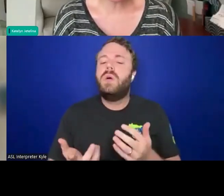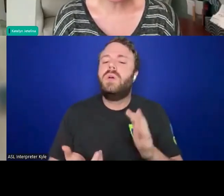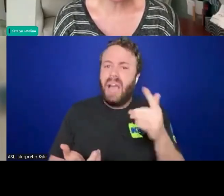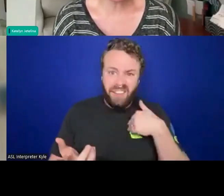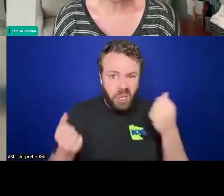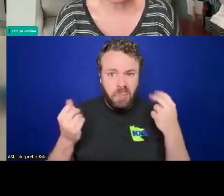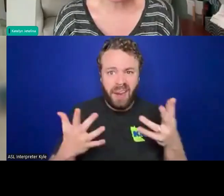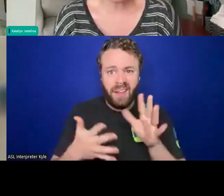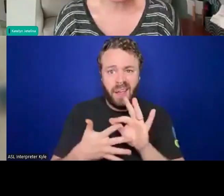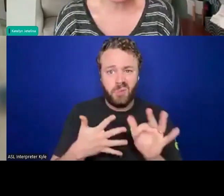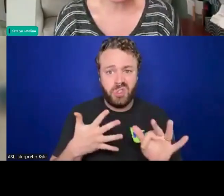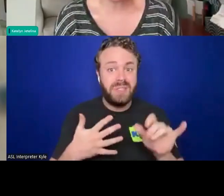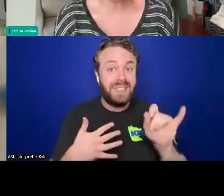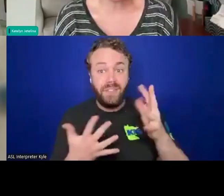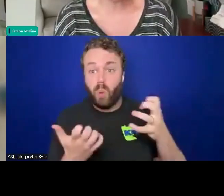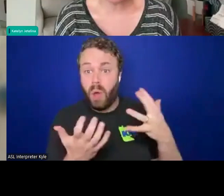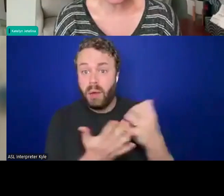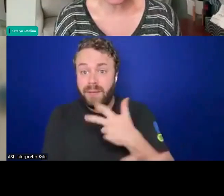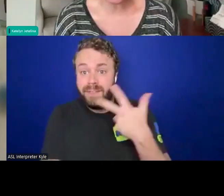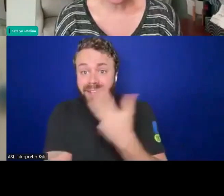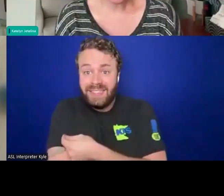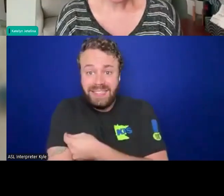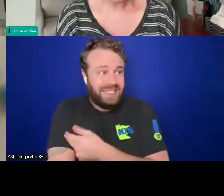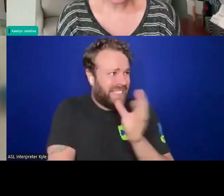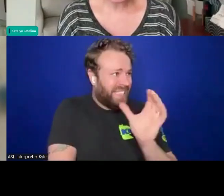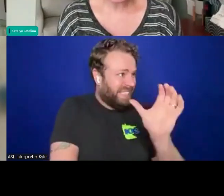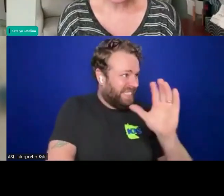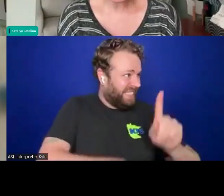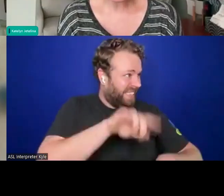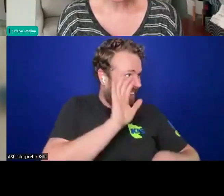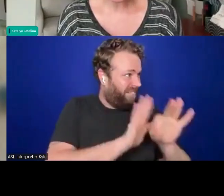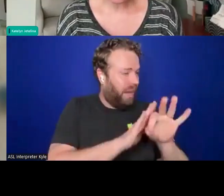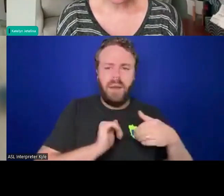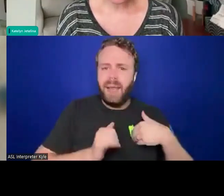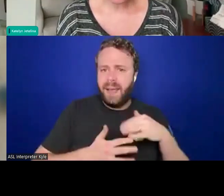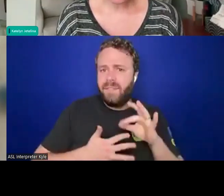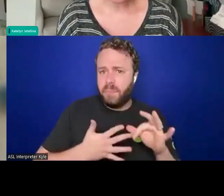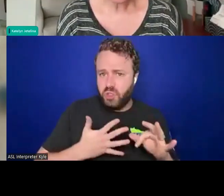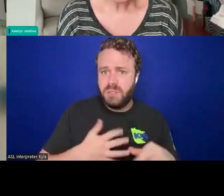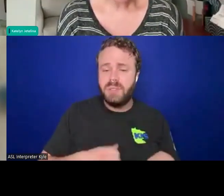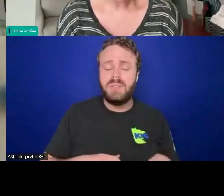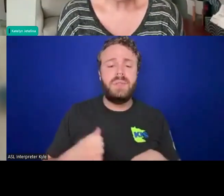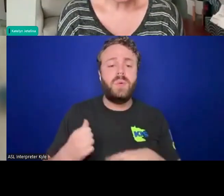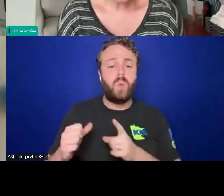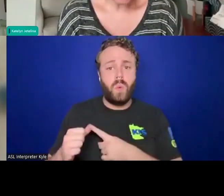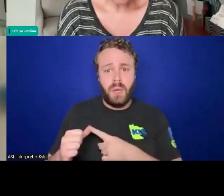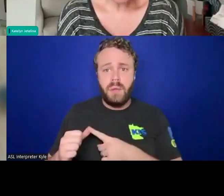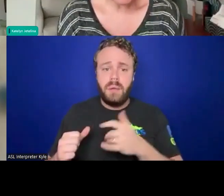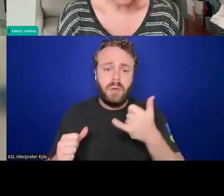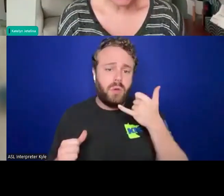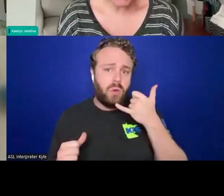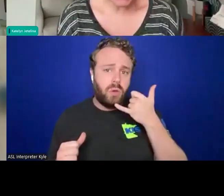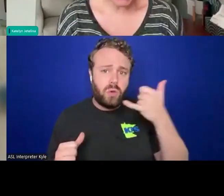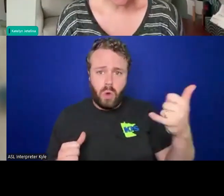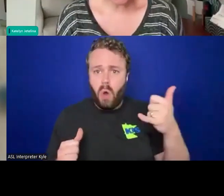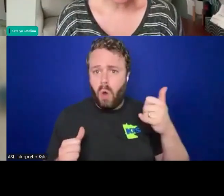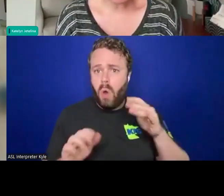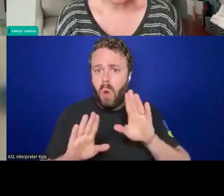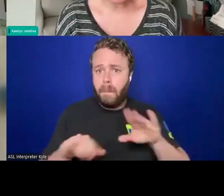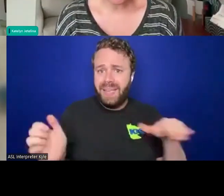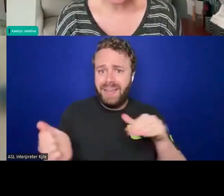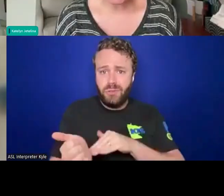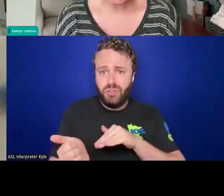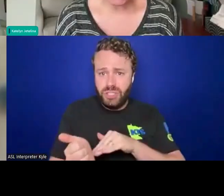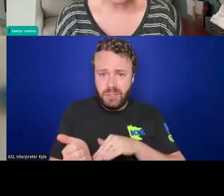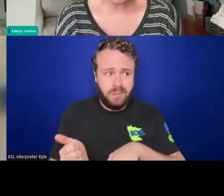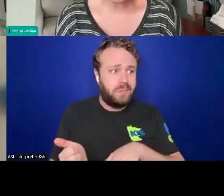if they want to go get a vaccine and they can't find it. One is call their pediatrician, call their